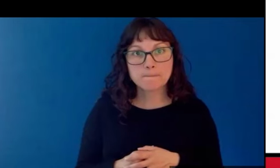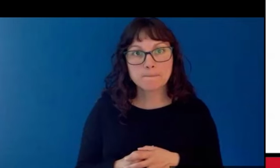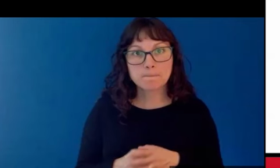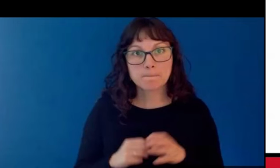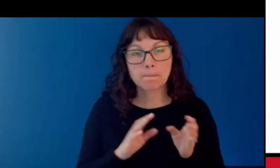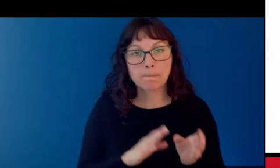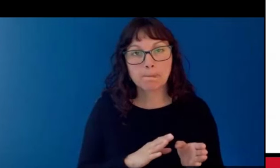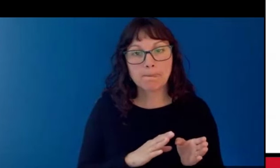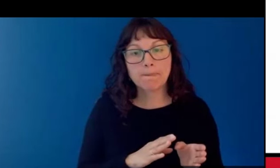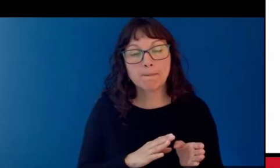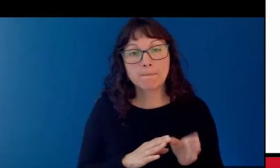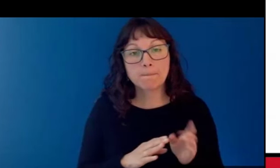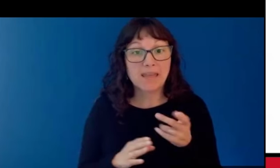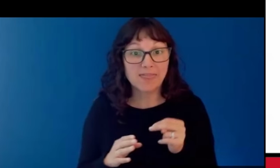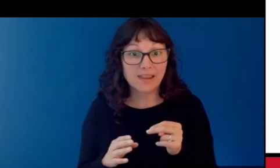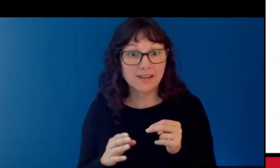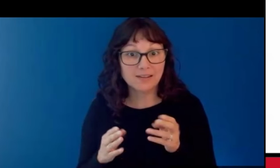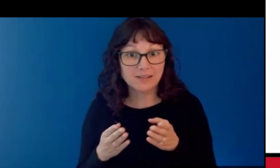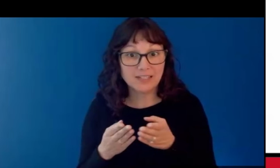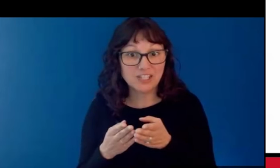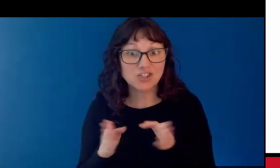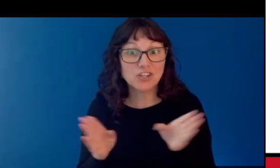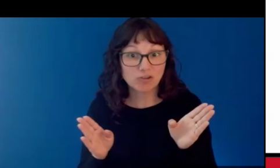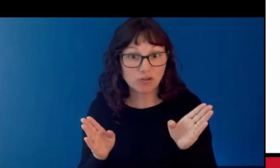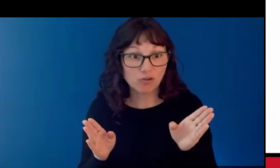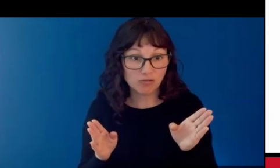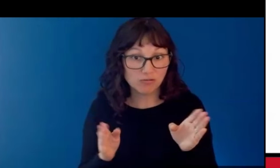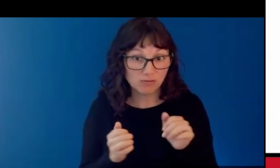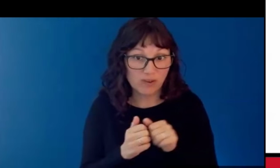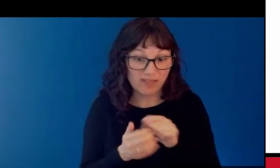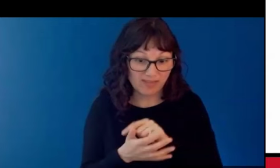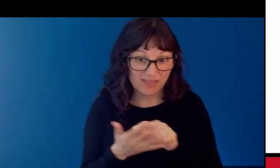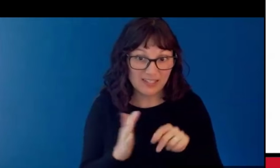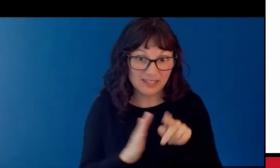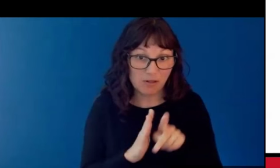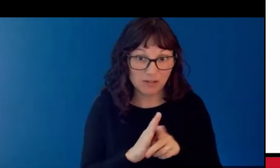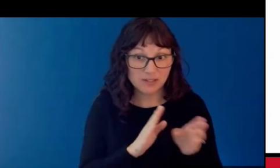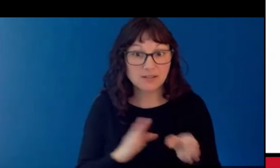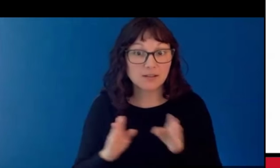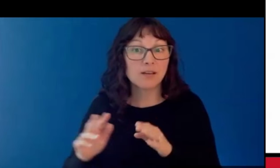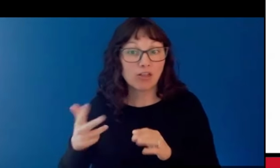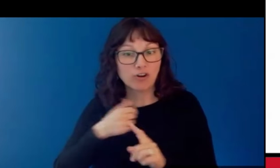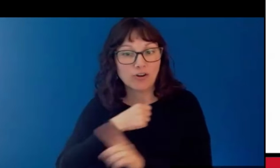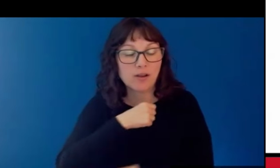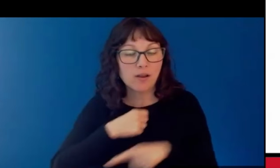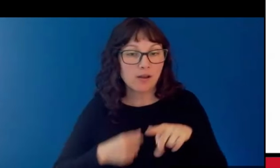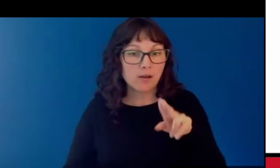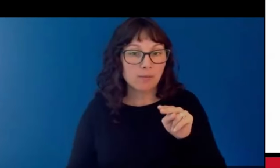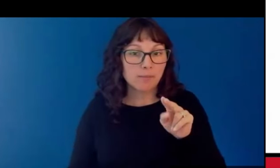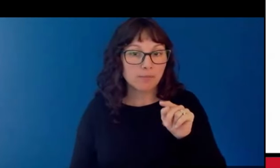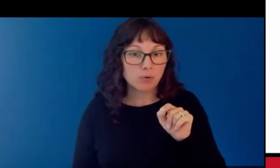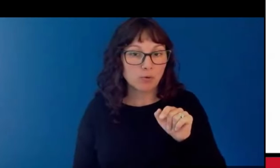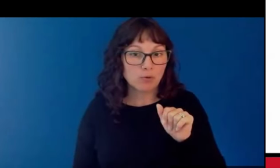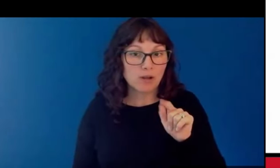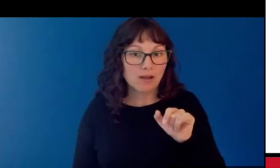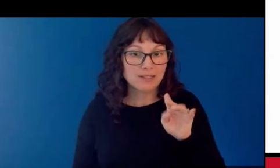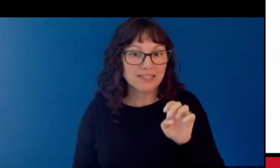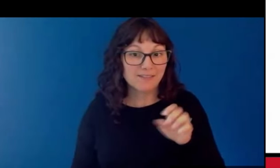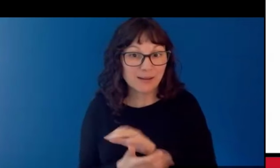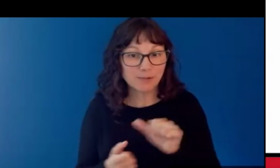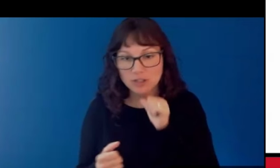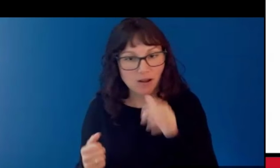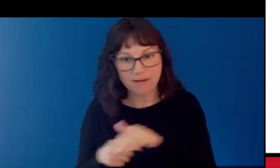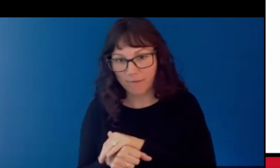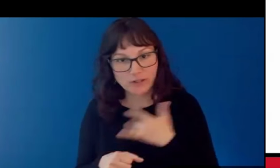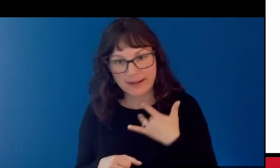And then in general, under these policies, punitive damages are typically not covered.